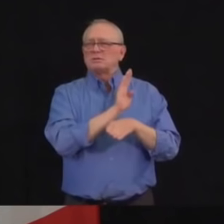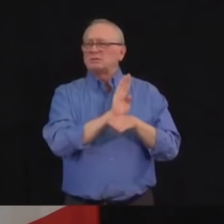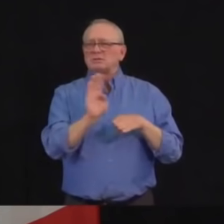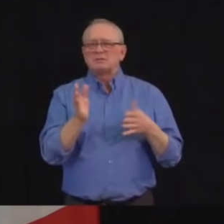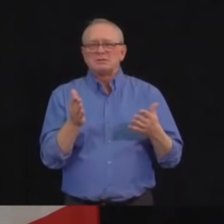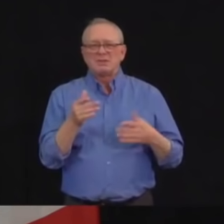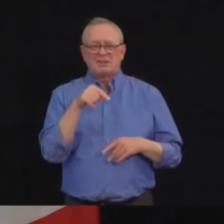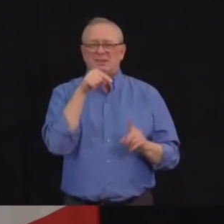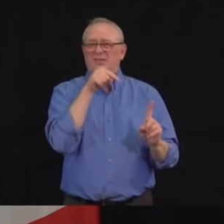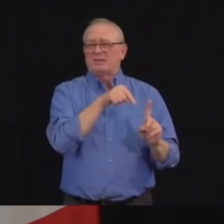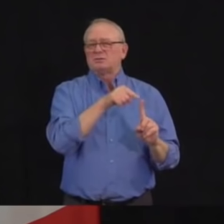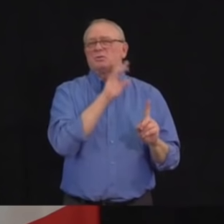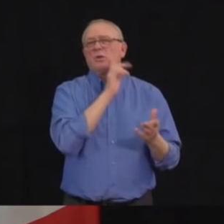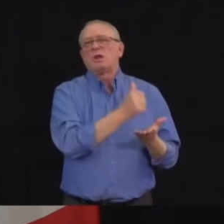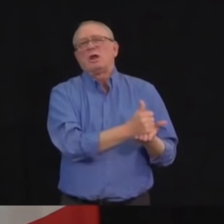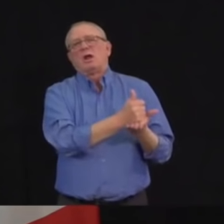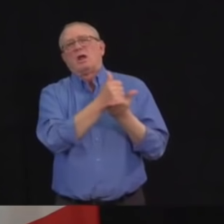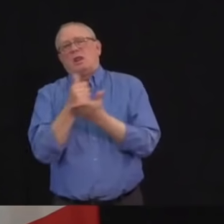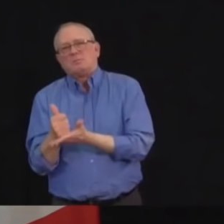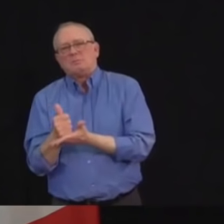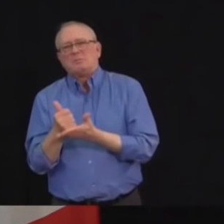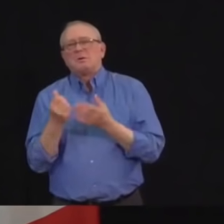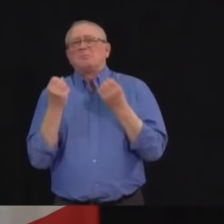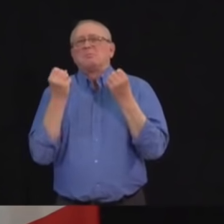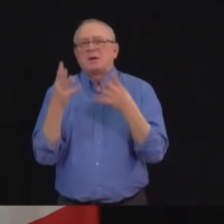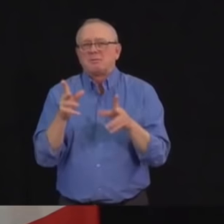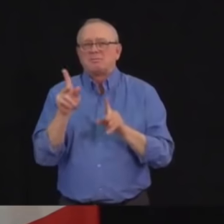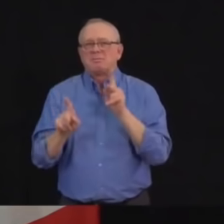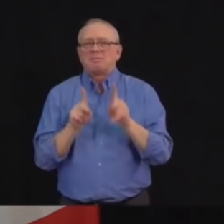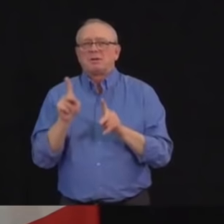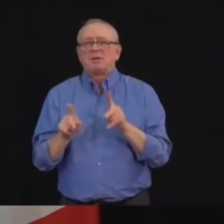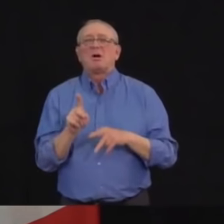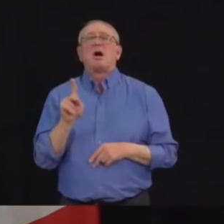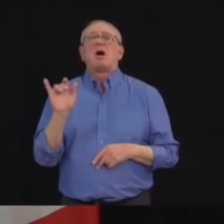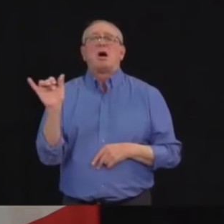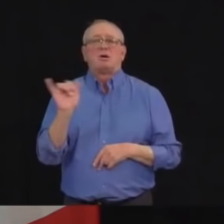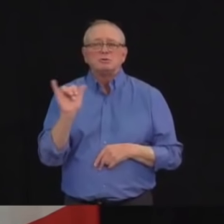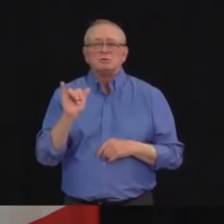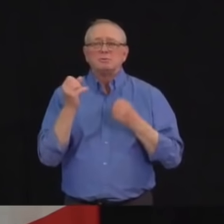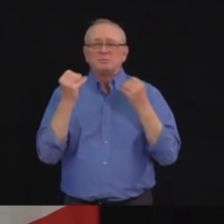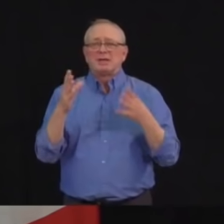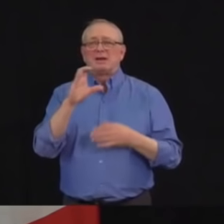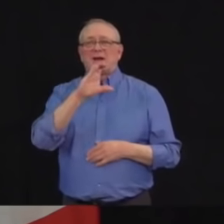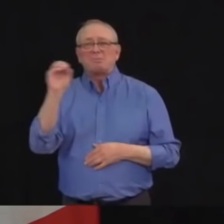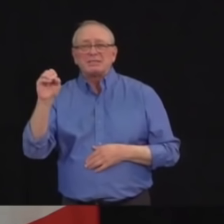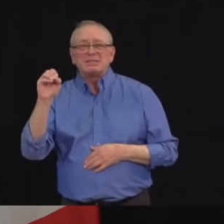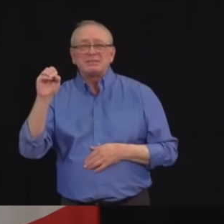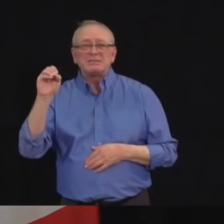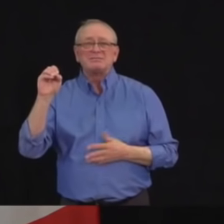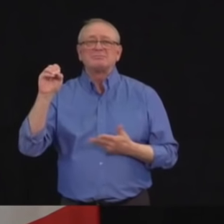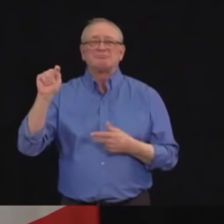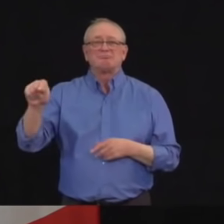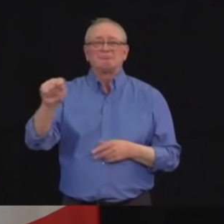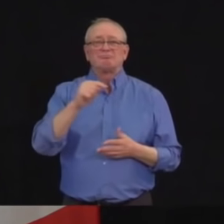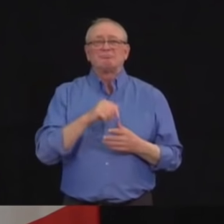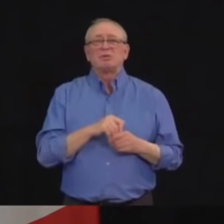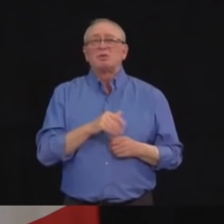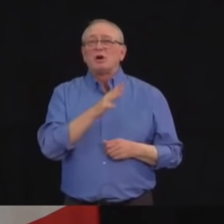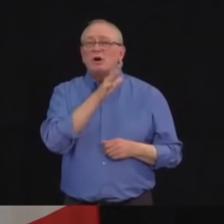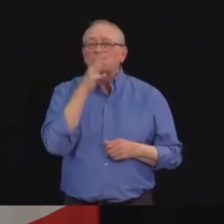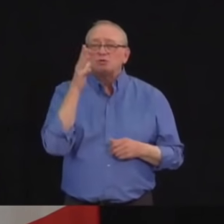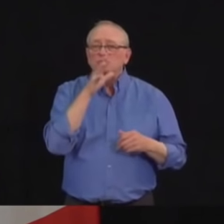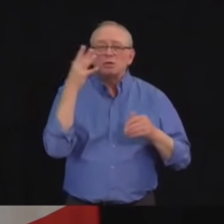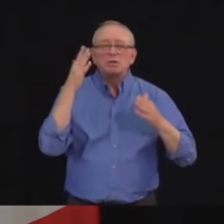lifeline for hundreds of companies, large and small. This is going to breathe new life into many rural communities where